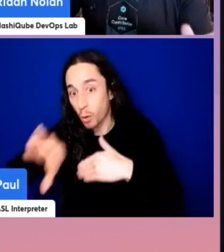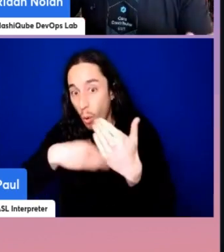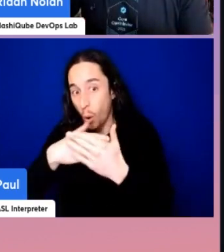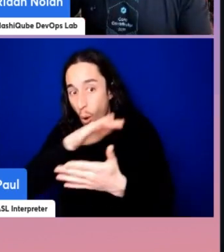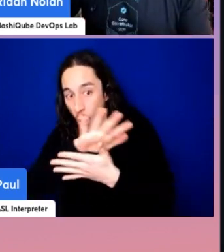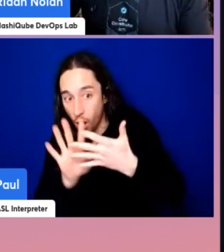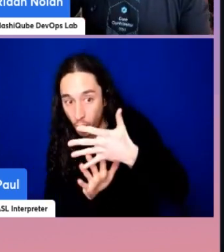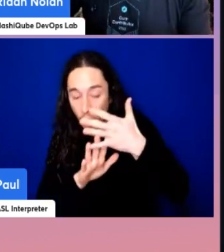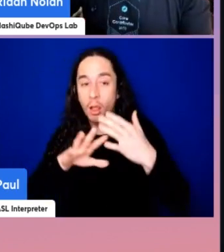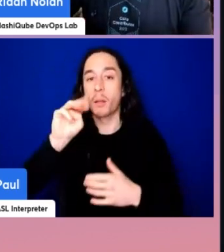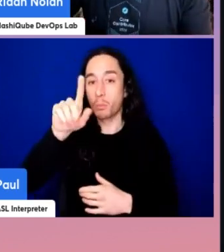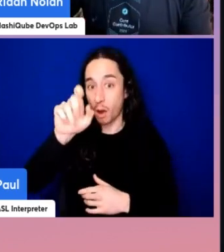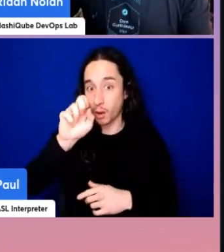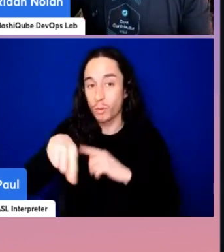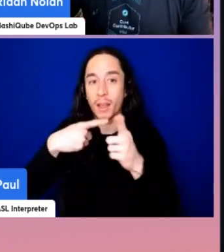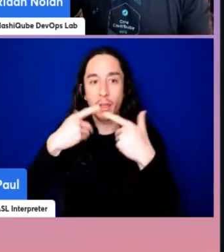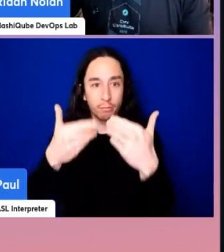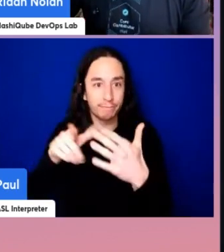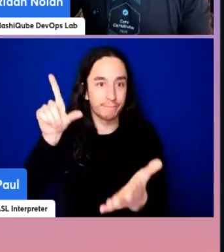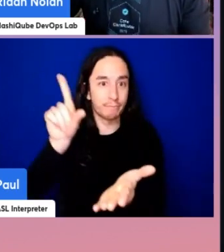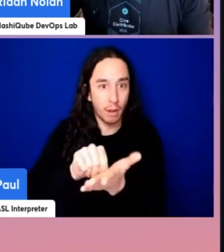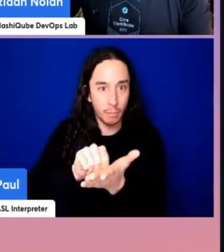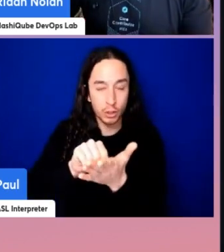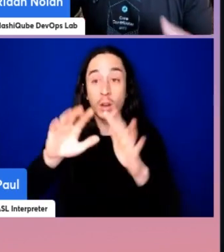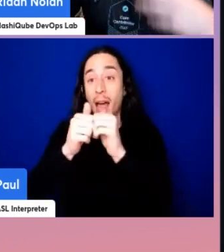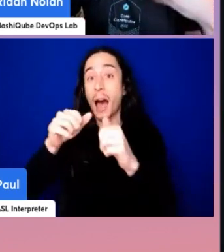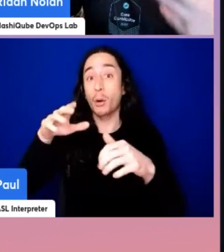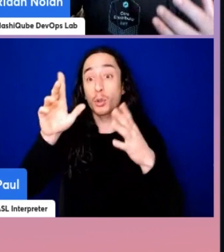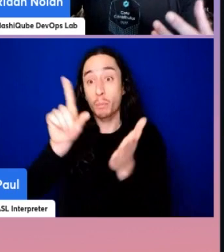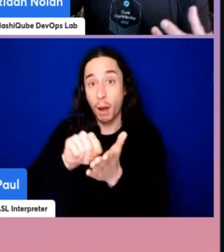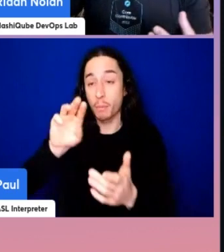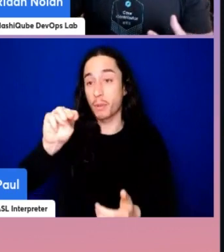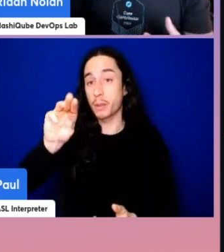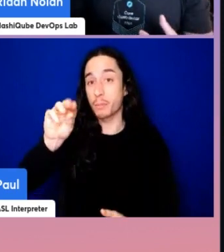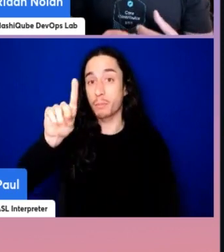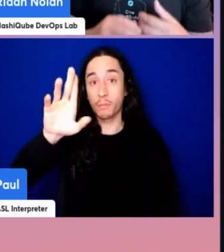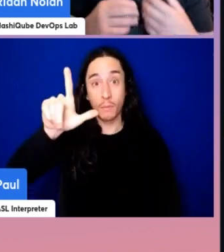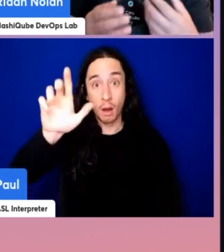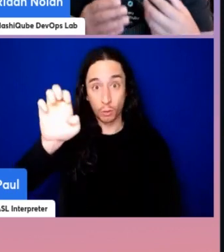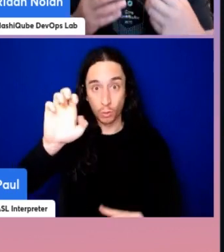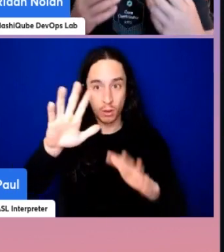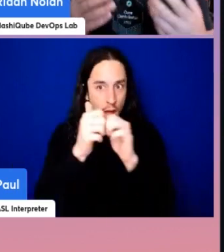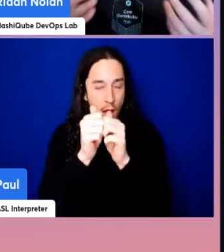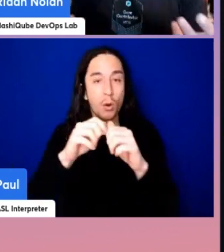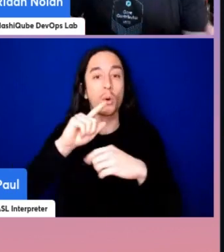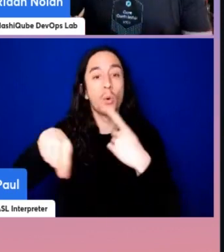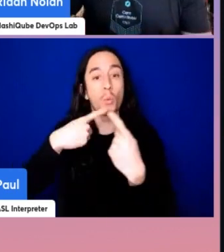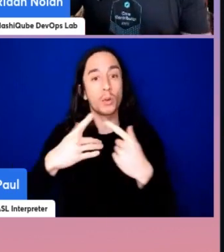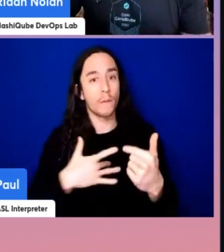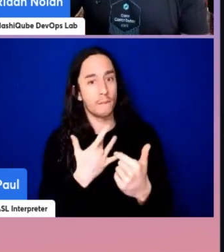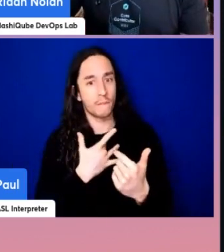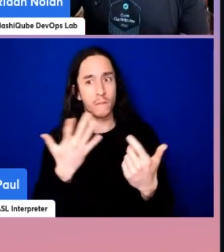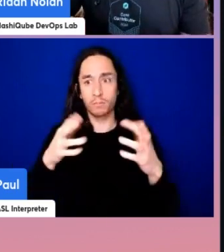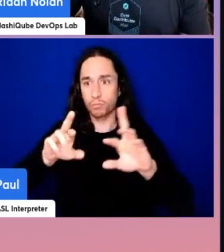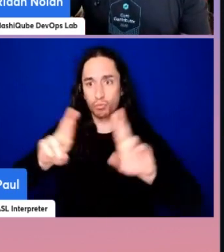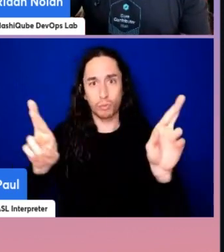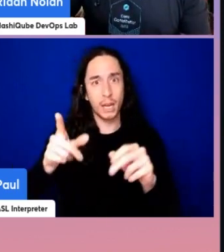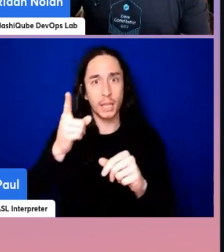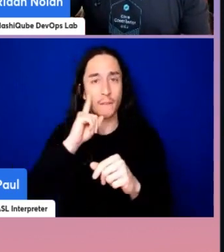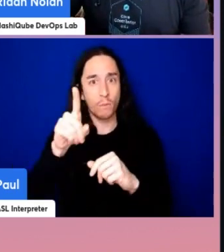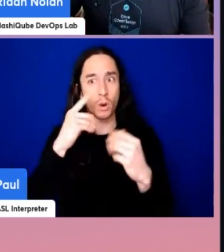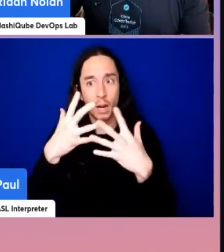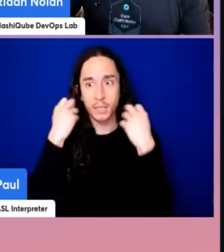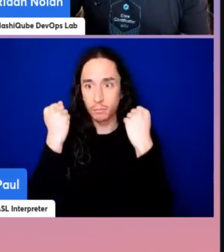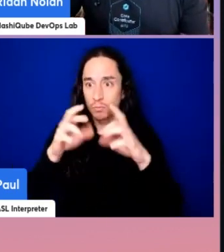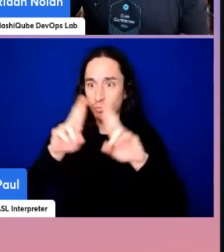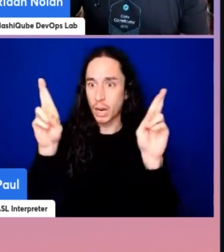them publish it. Now, to publish these modules, when you are ready and you feel like your module is ready for consumption now,